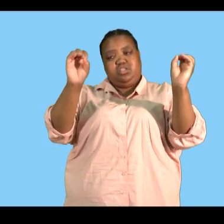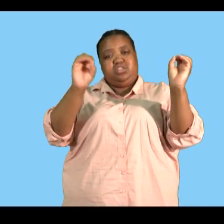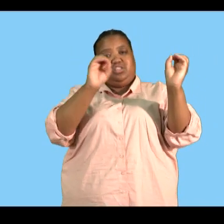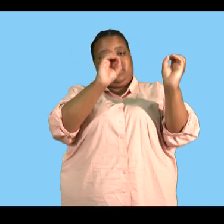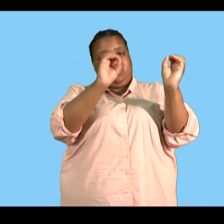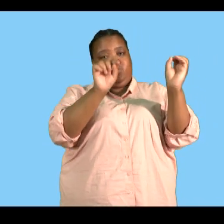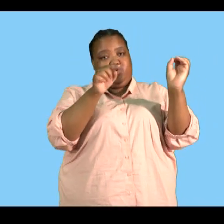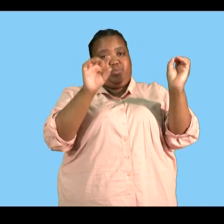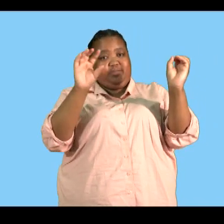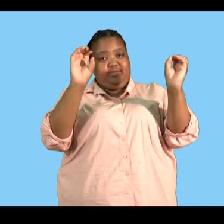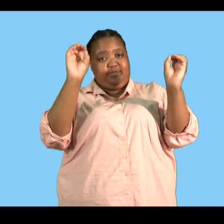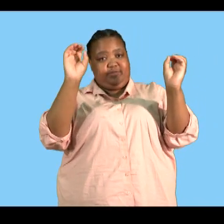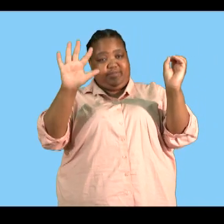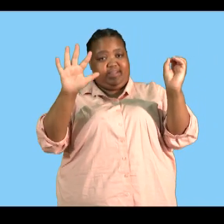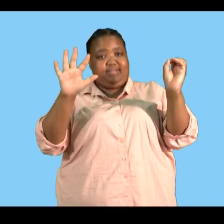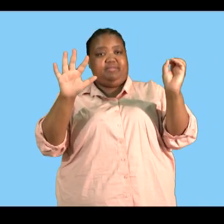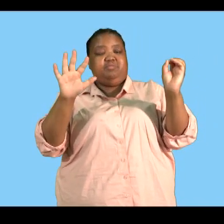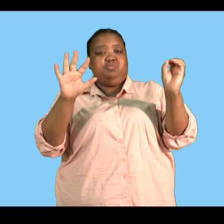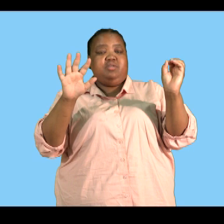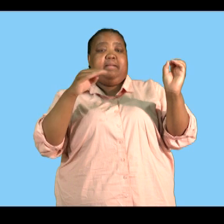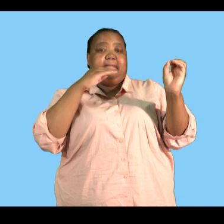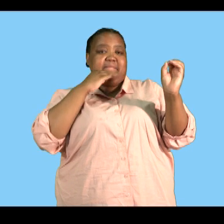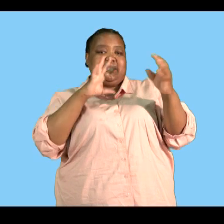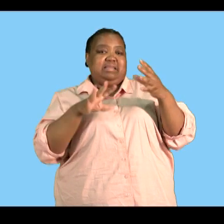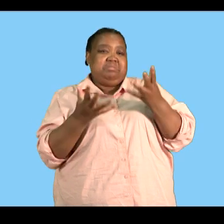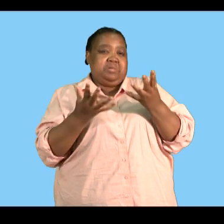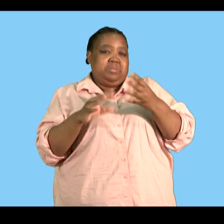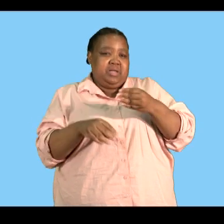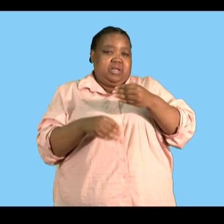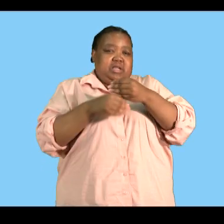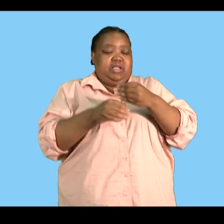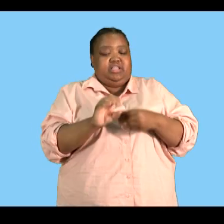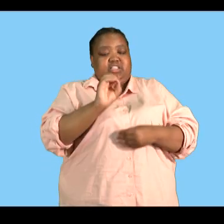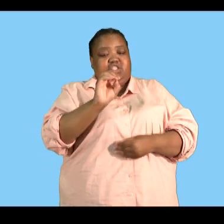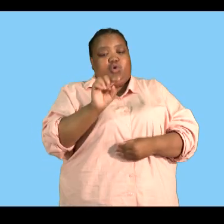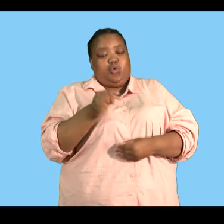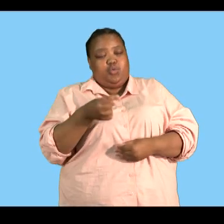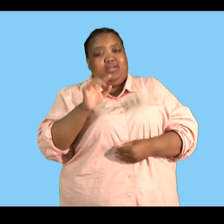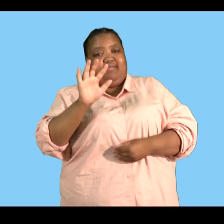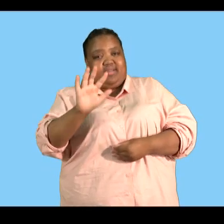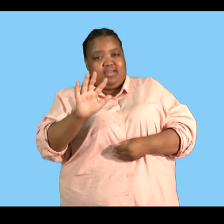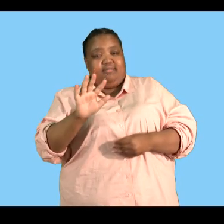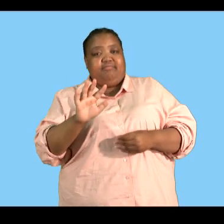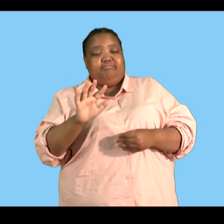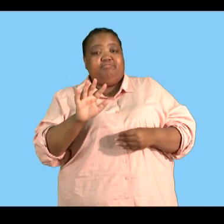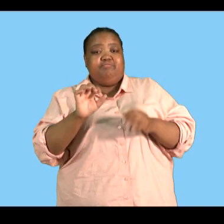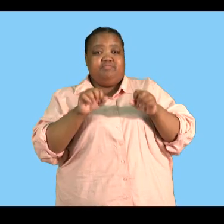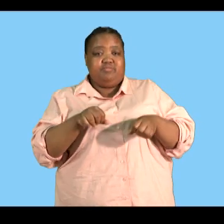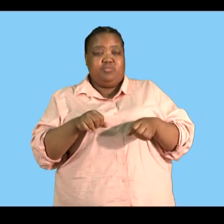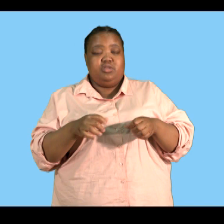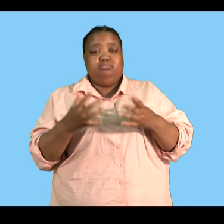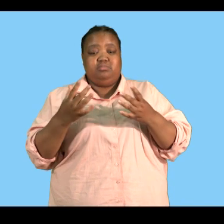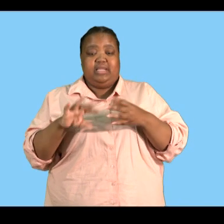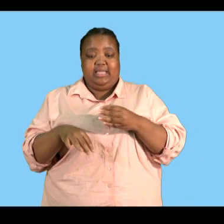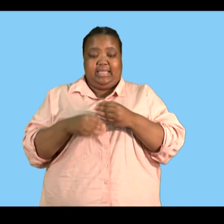0,5 meters. It could happen that we are adding 0,5. So now when you add a 0.5 here,